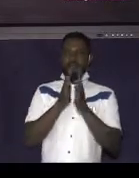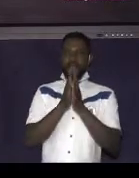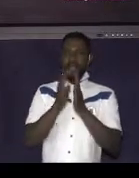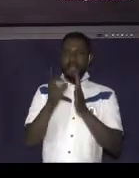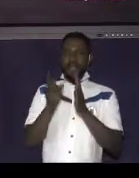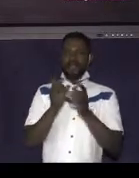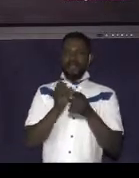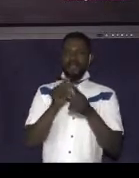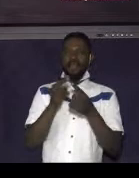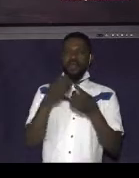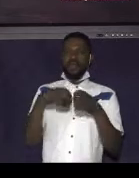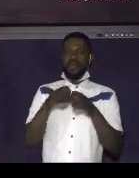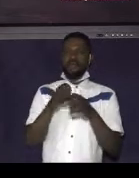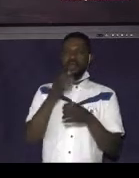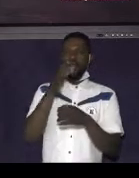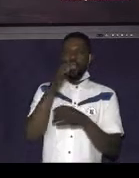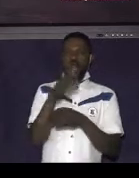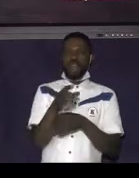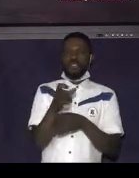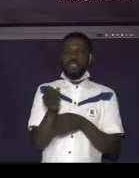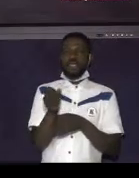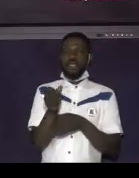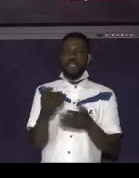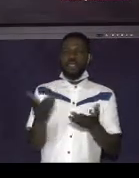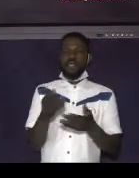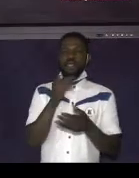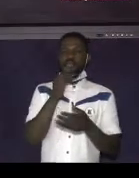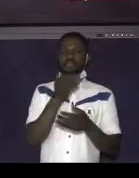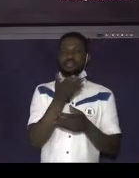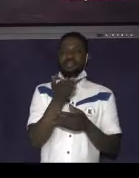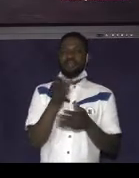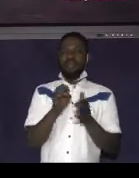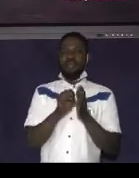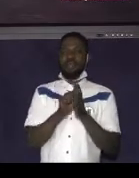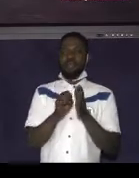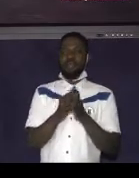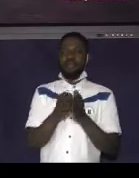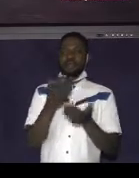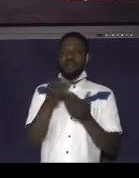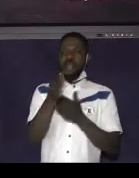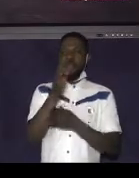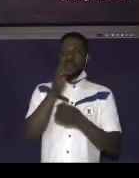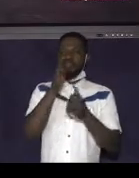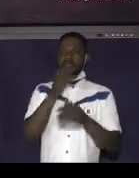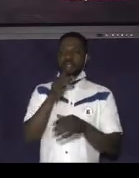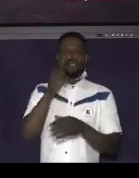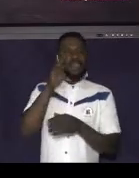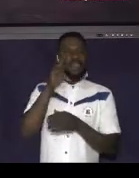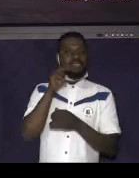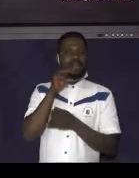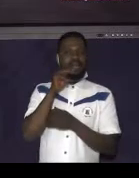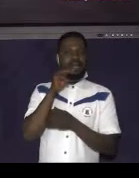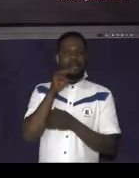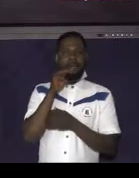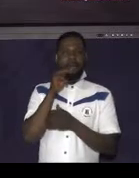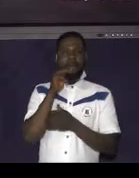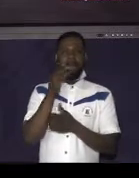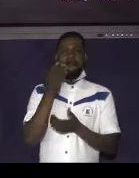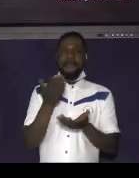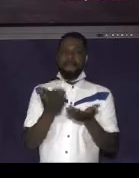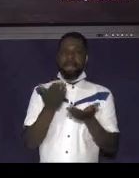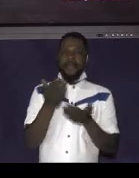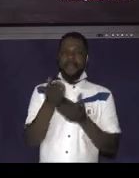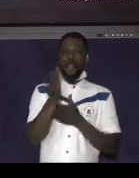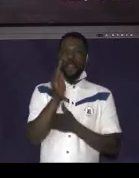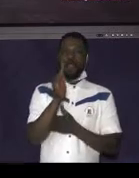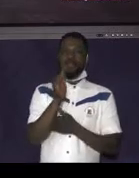prayers, or even curses. Here are examples. May God bless Nigeria. May